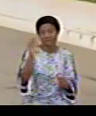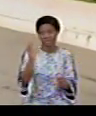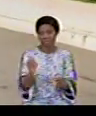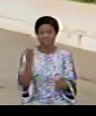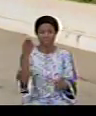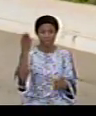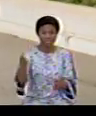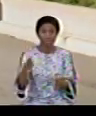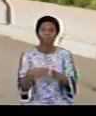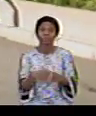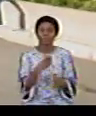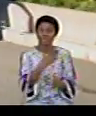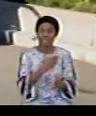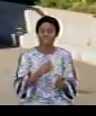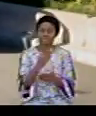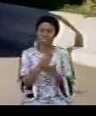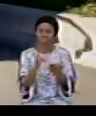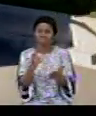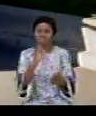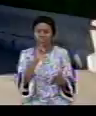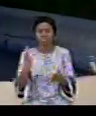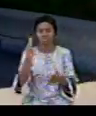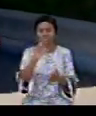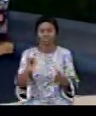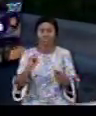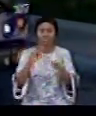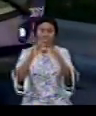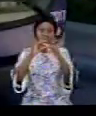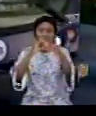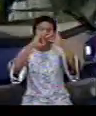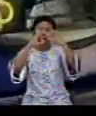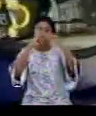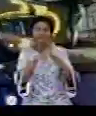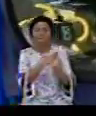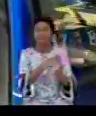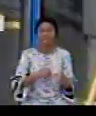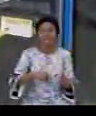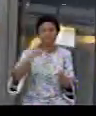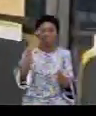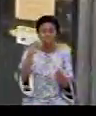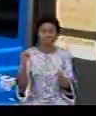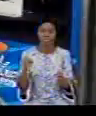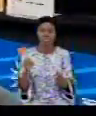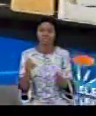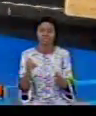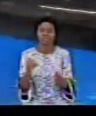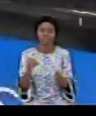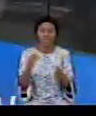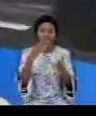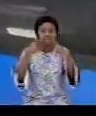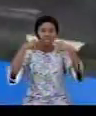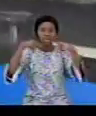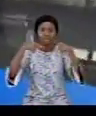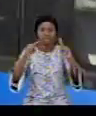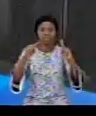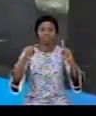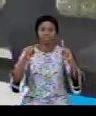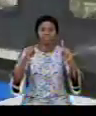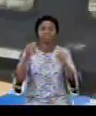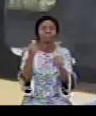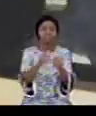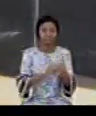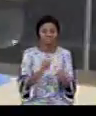a you know loudspeaker and he's saying that you know this one will do you good and this one will be advertise advertisement age